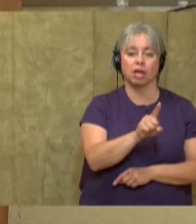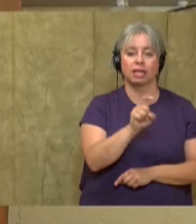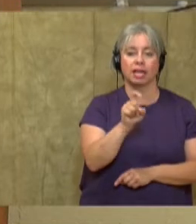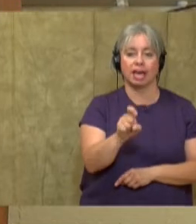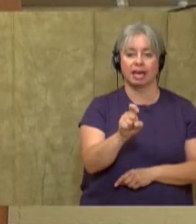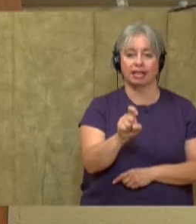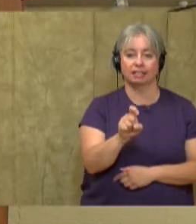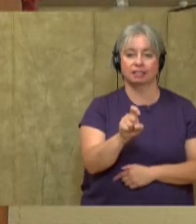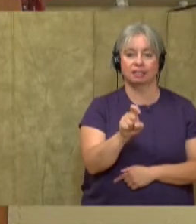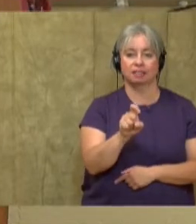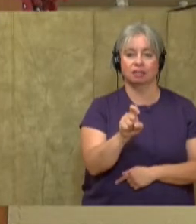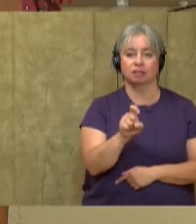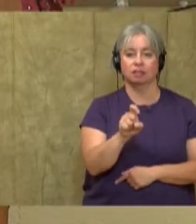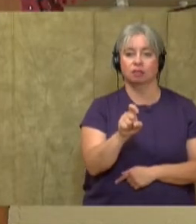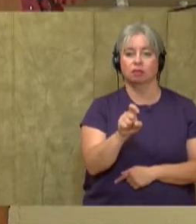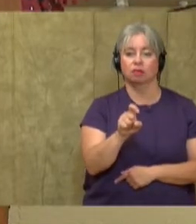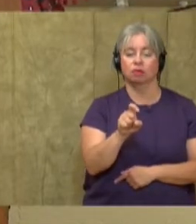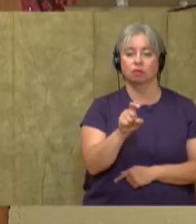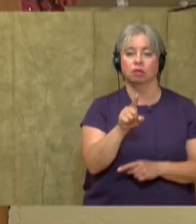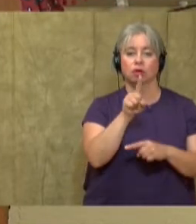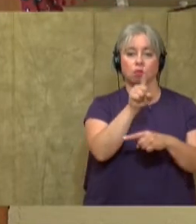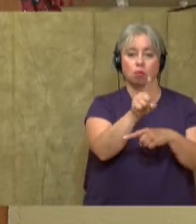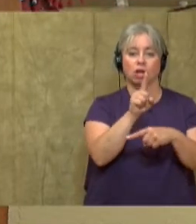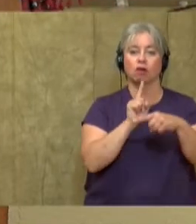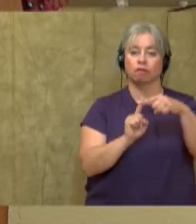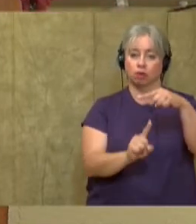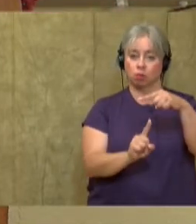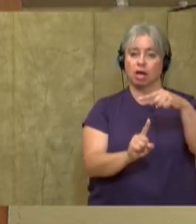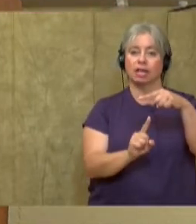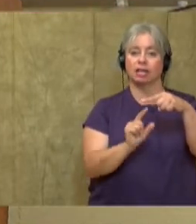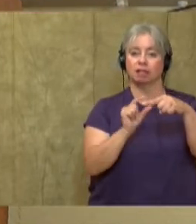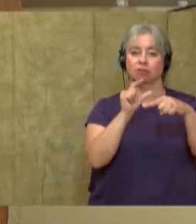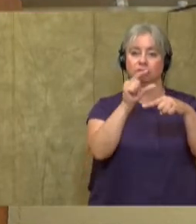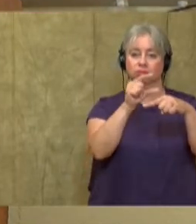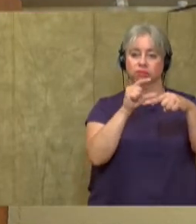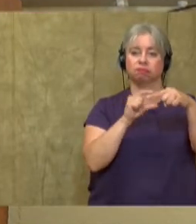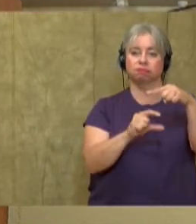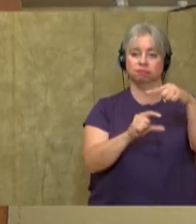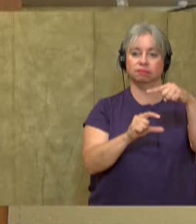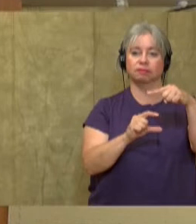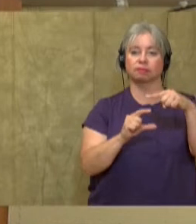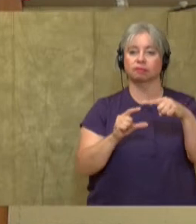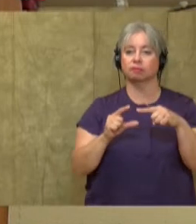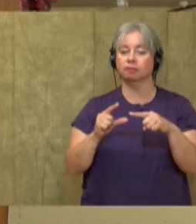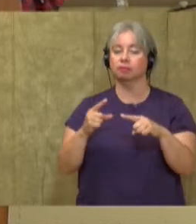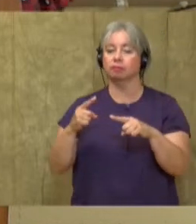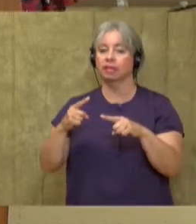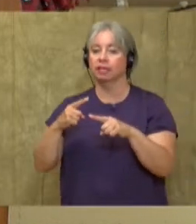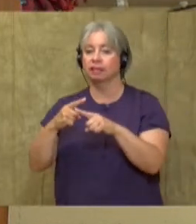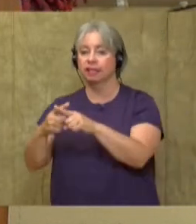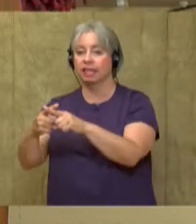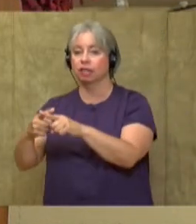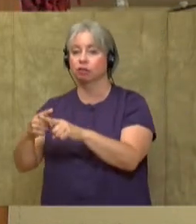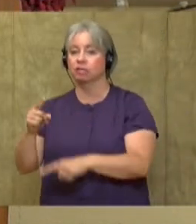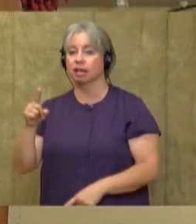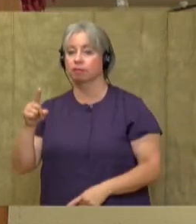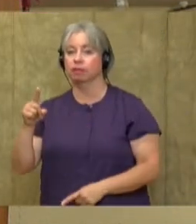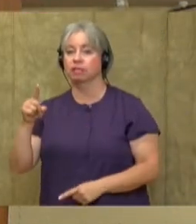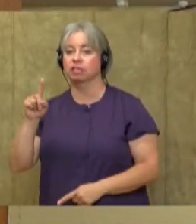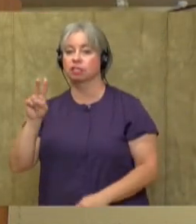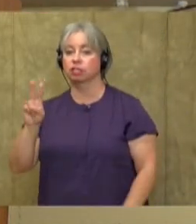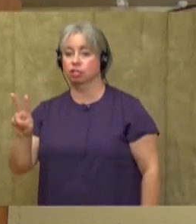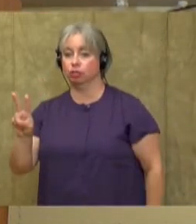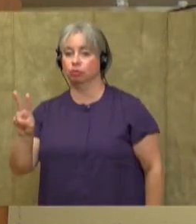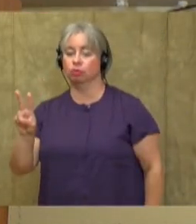on number 5 would be 1 over 1. And our intercept on number 5 would be 2.